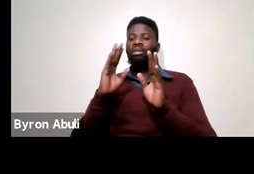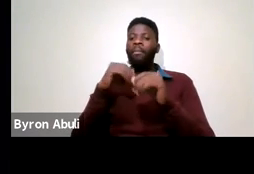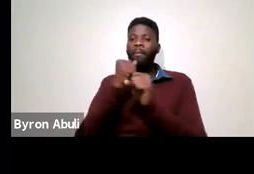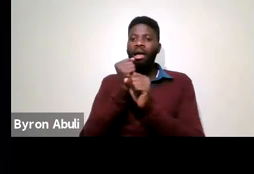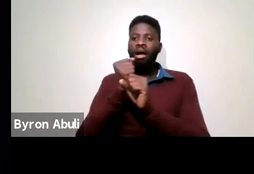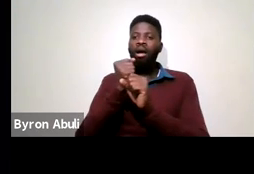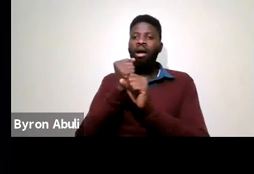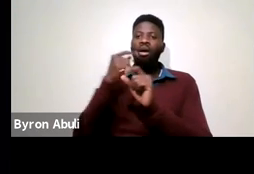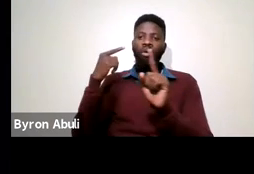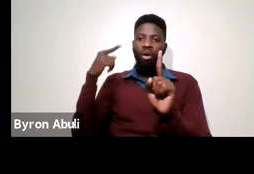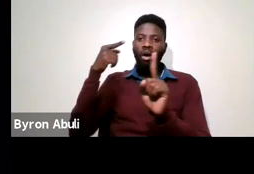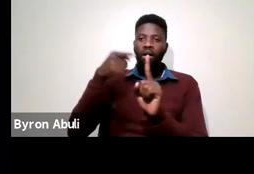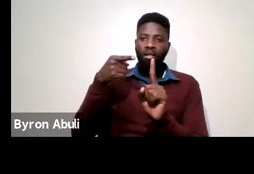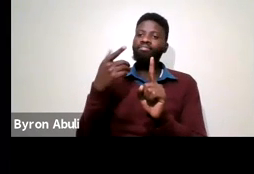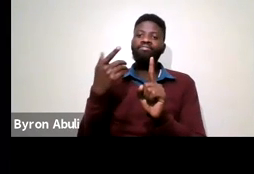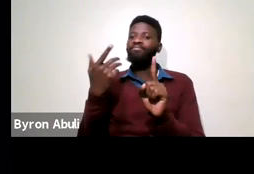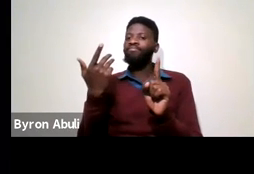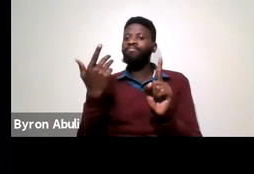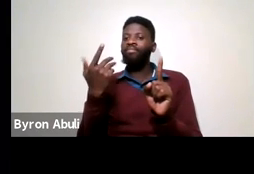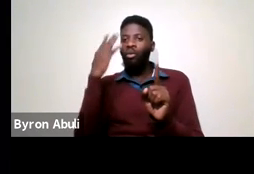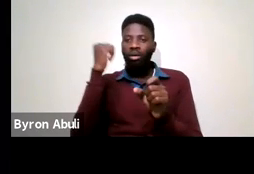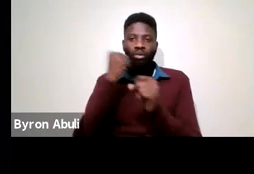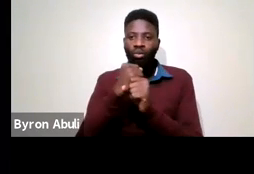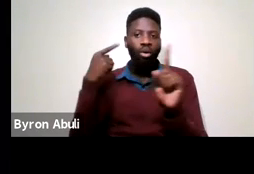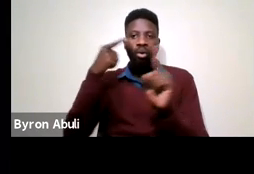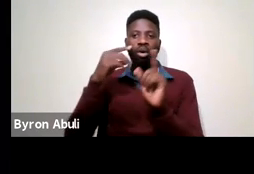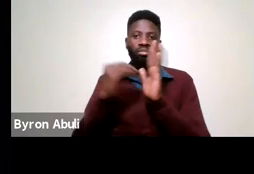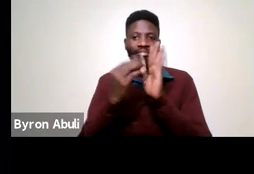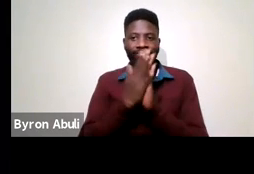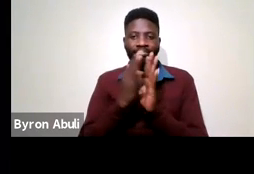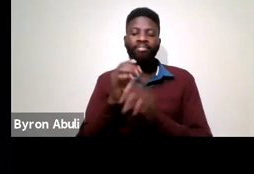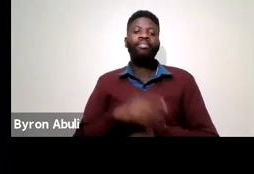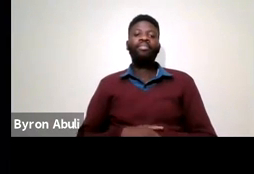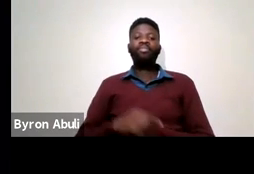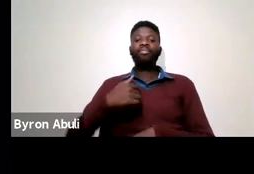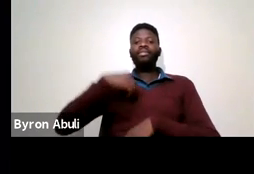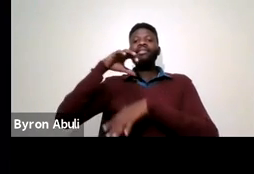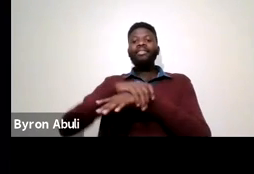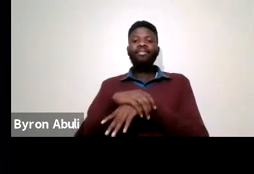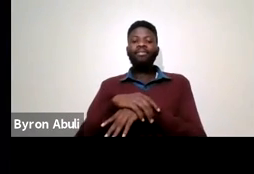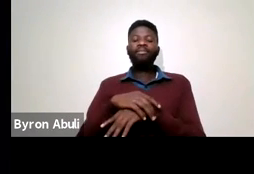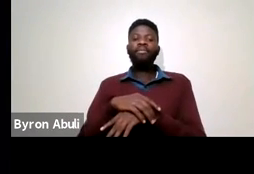and why should we do that. So I got a very exciting